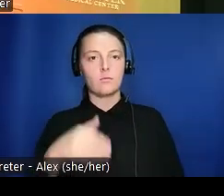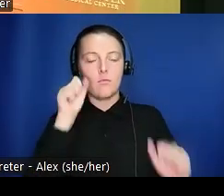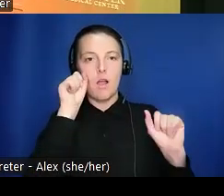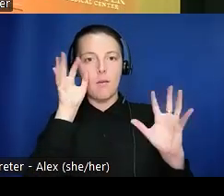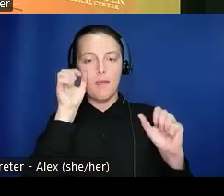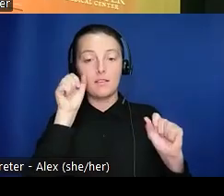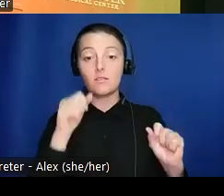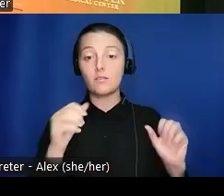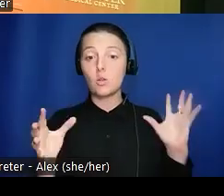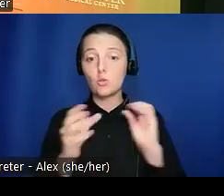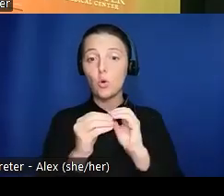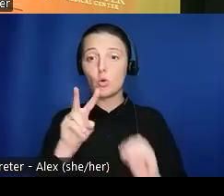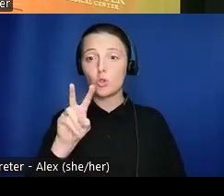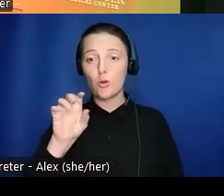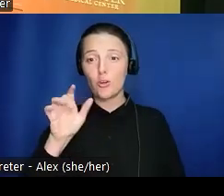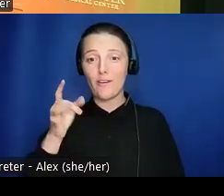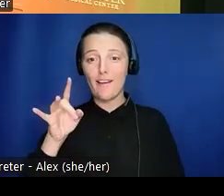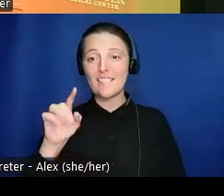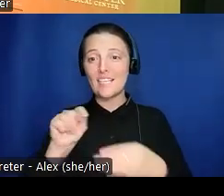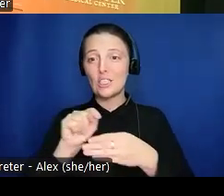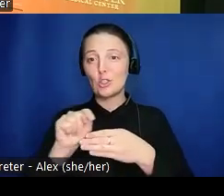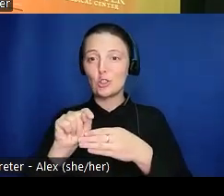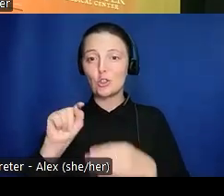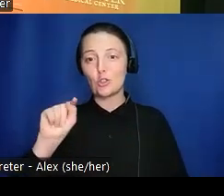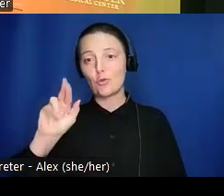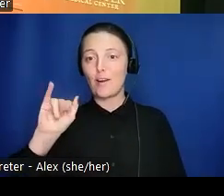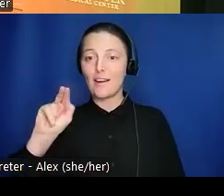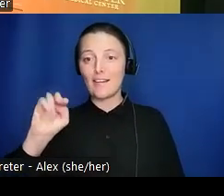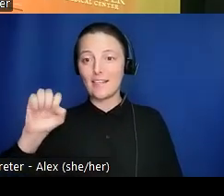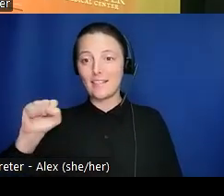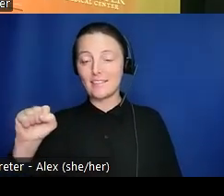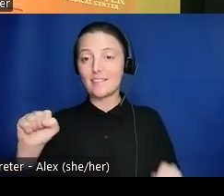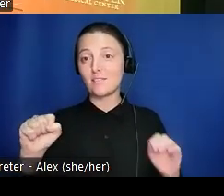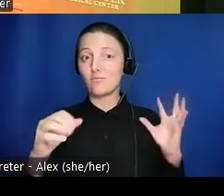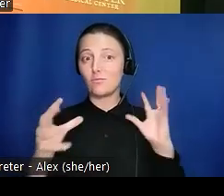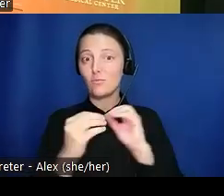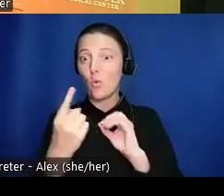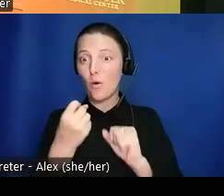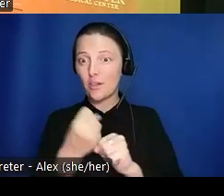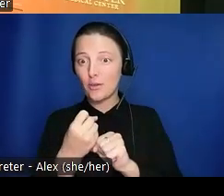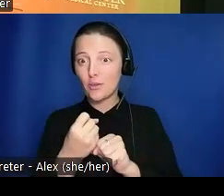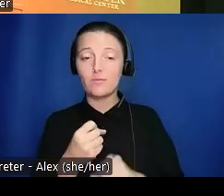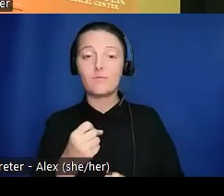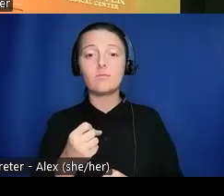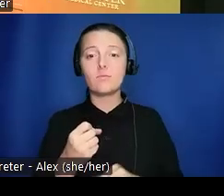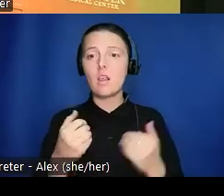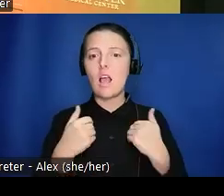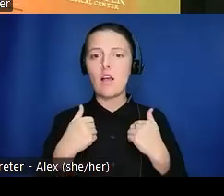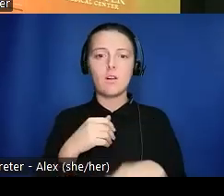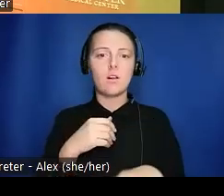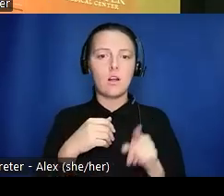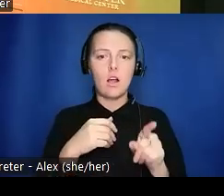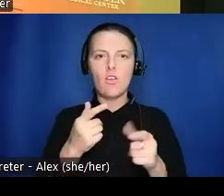the course of the year. We are the largest pipeline, a personnel pipeline for behavioral health